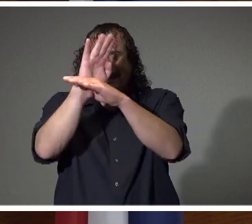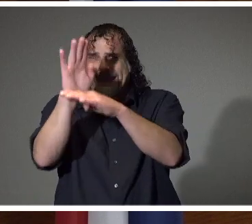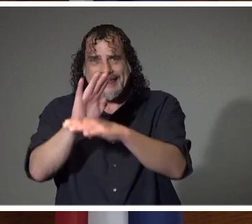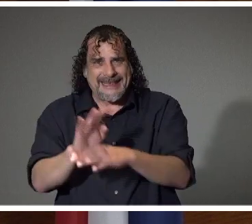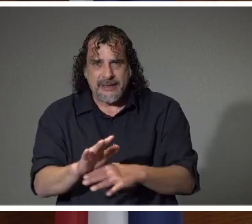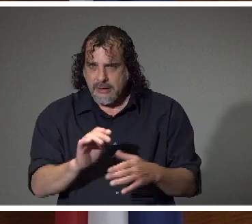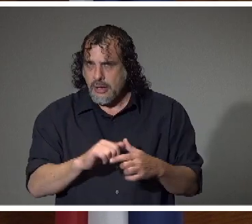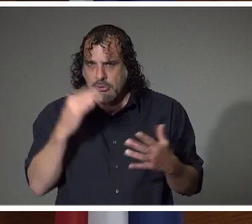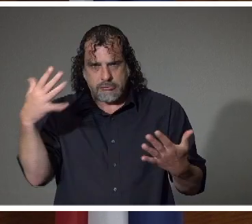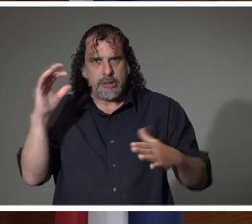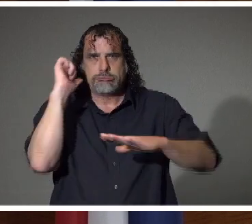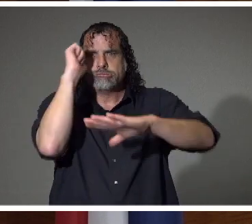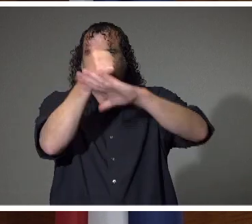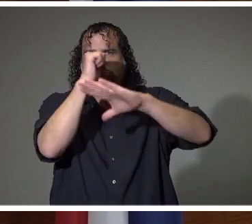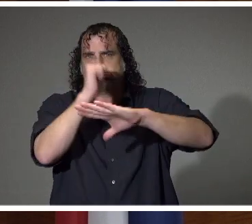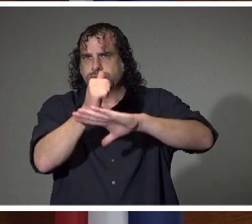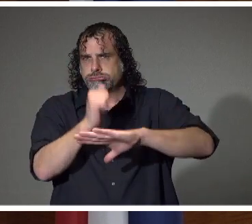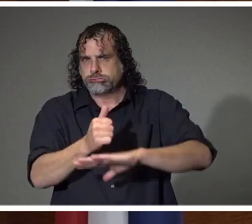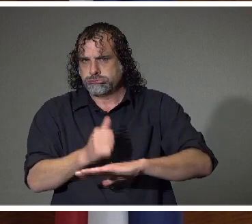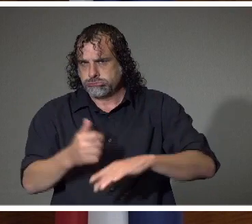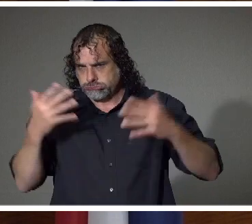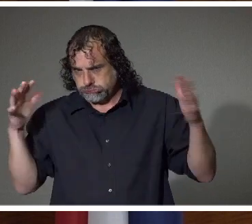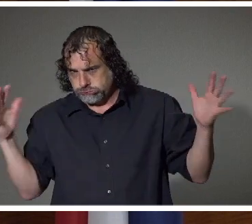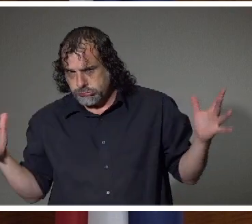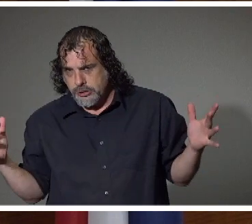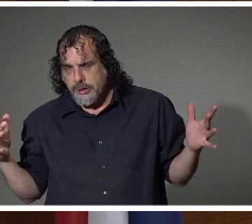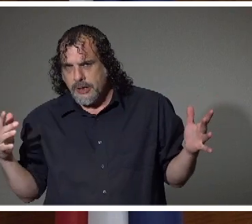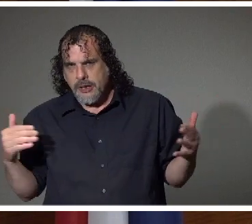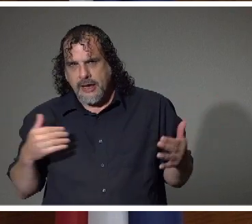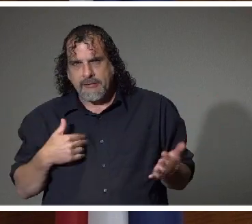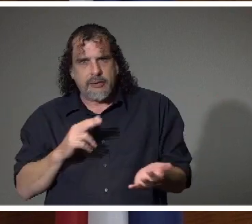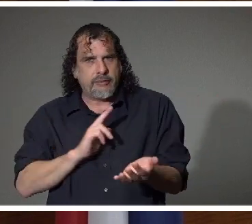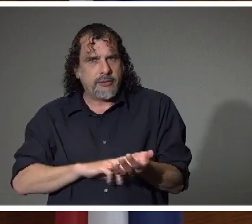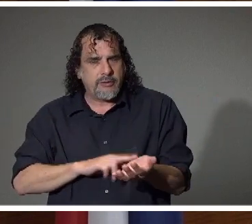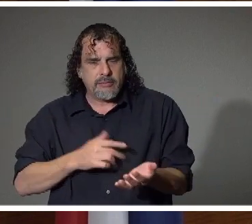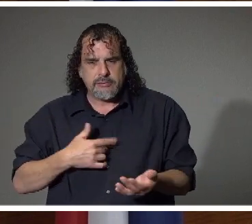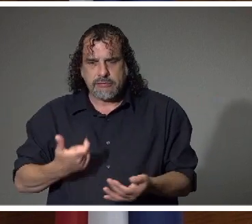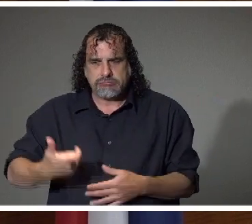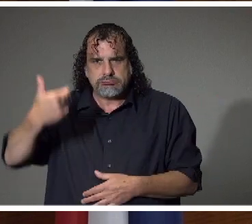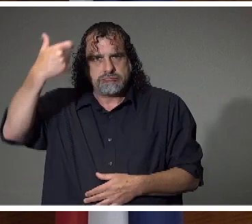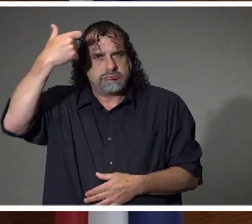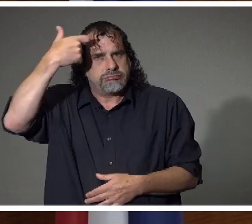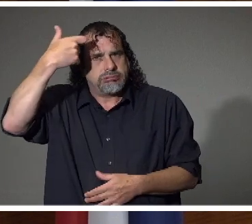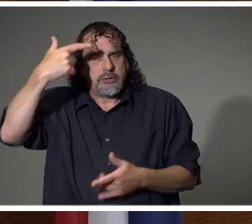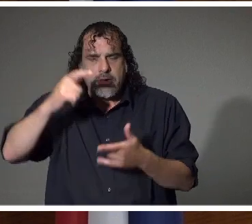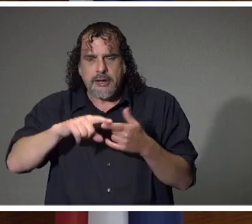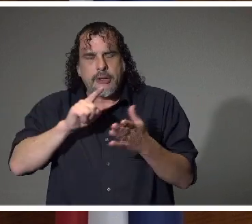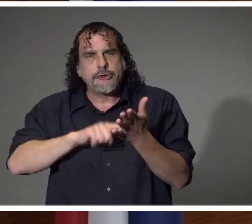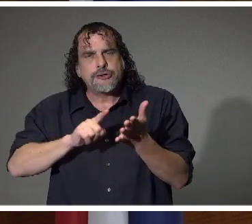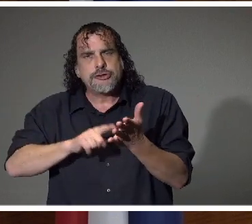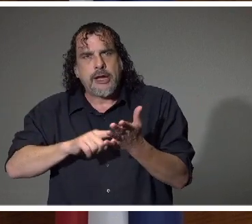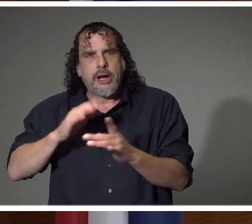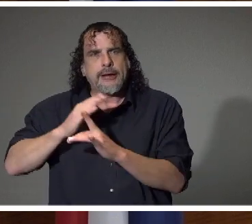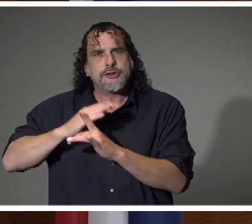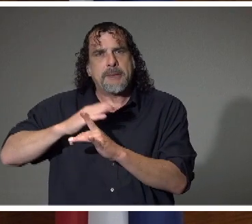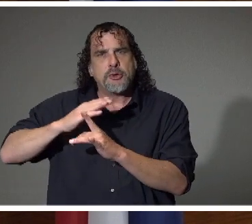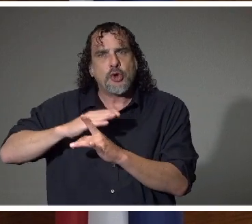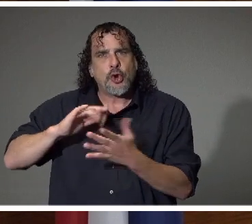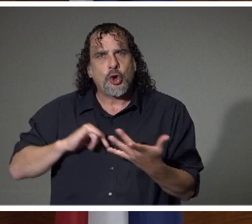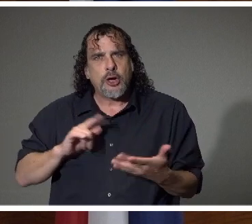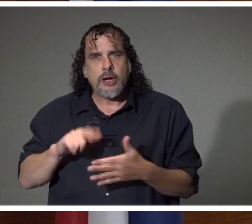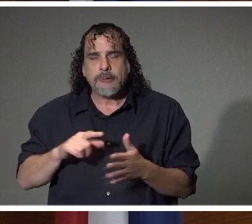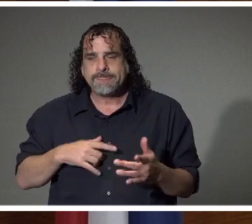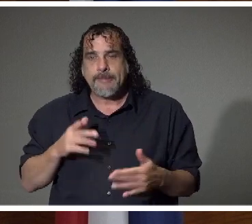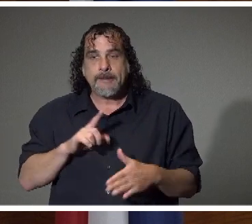around Mississippi in essential businesses, and many of them are doing this, but if you have the ability to set up someone who can take temperatures as they come